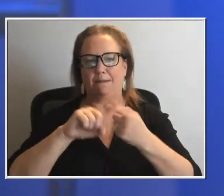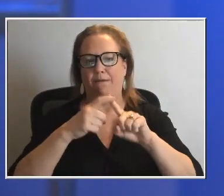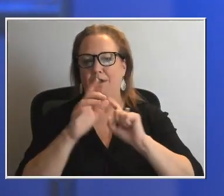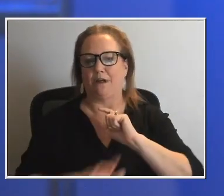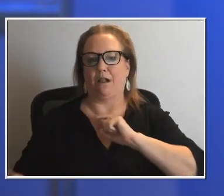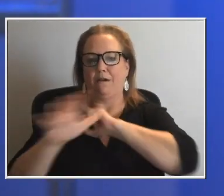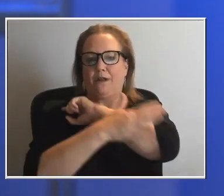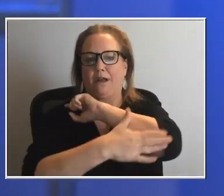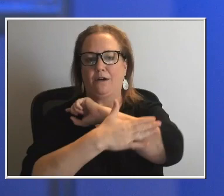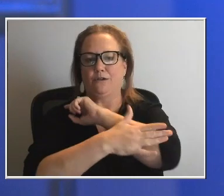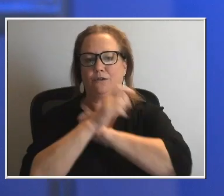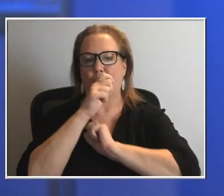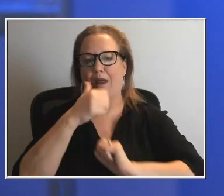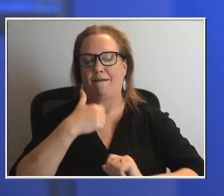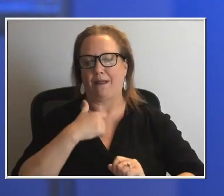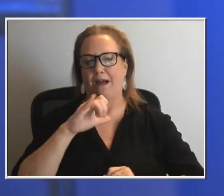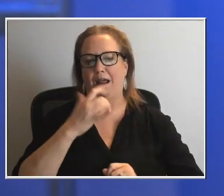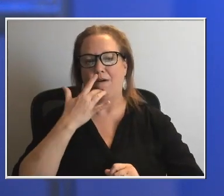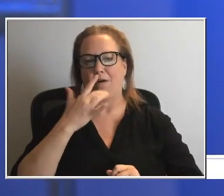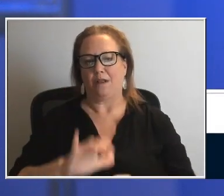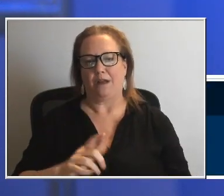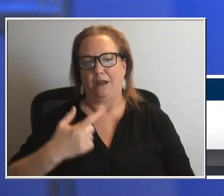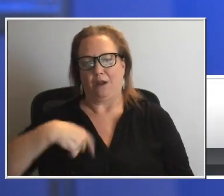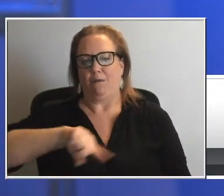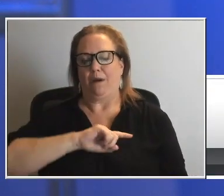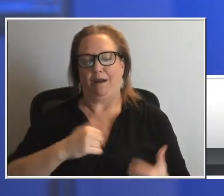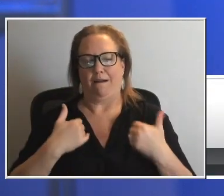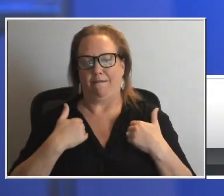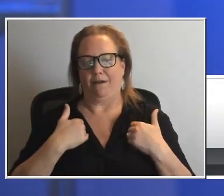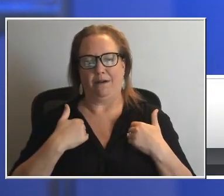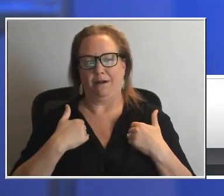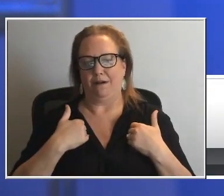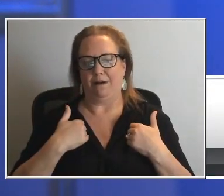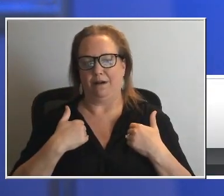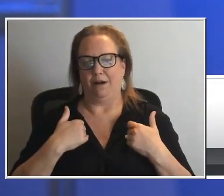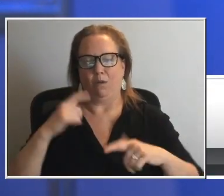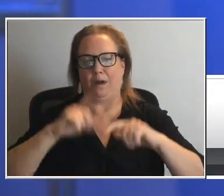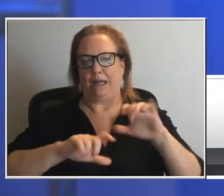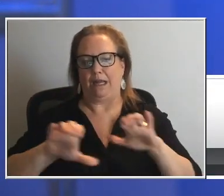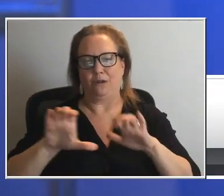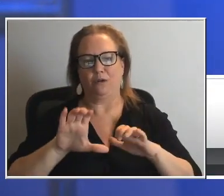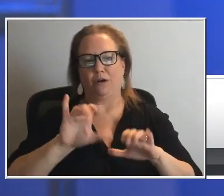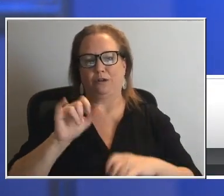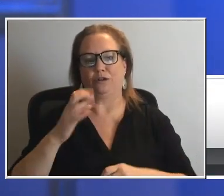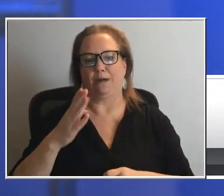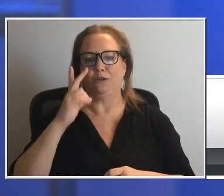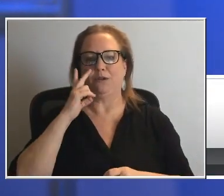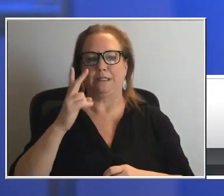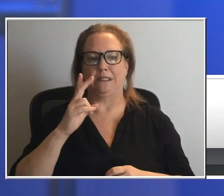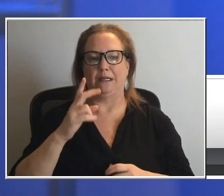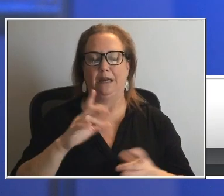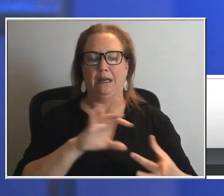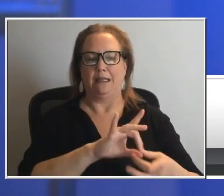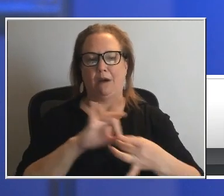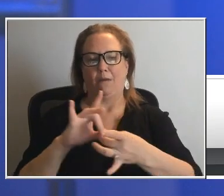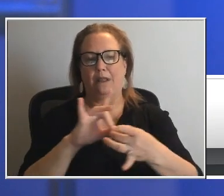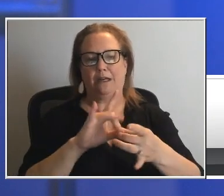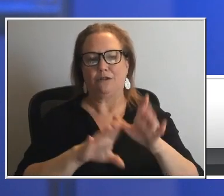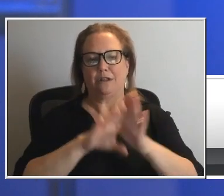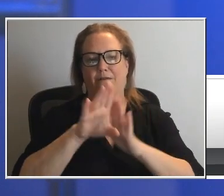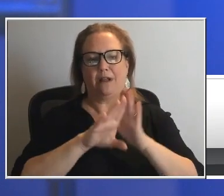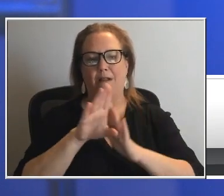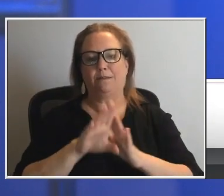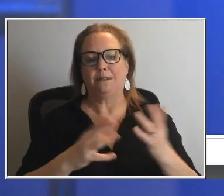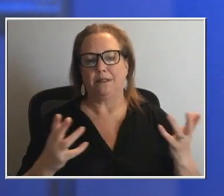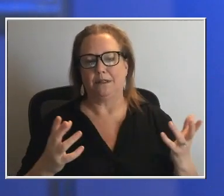have navigators how lucky we really are, because we can't do our job, and as you're seeing here, that relationship that develops is just, I